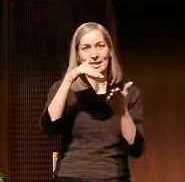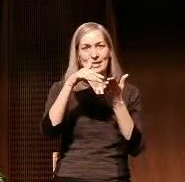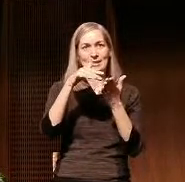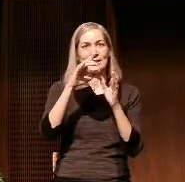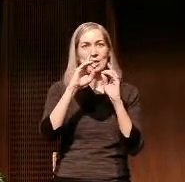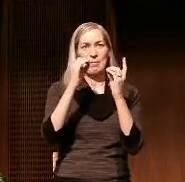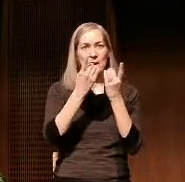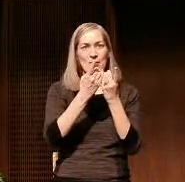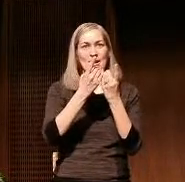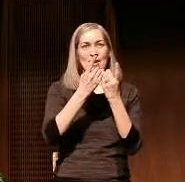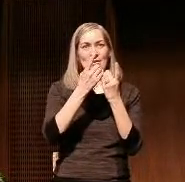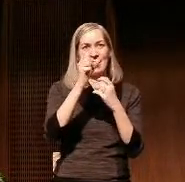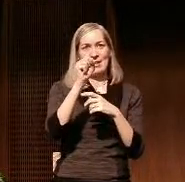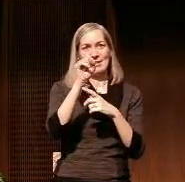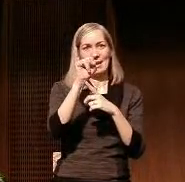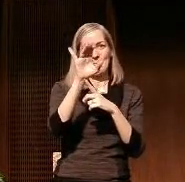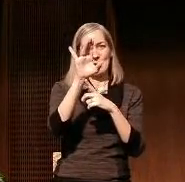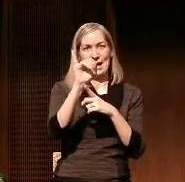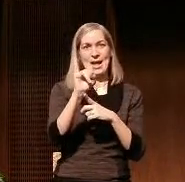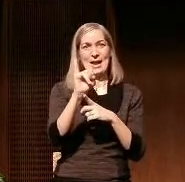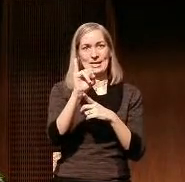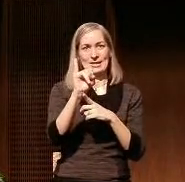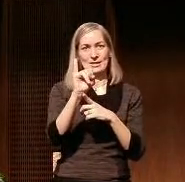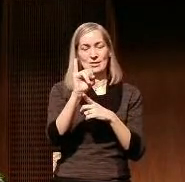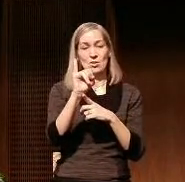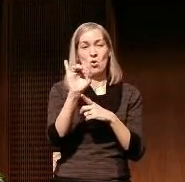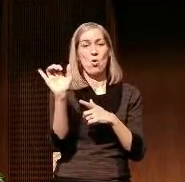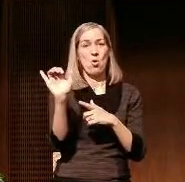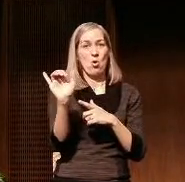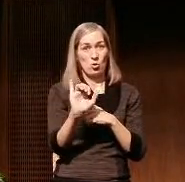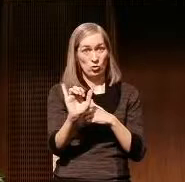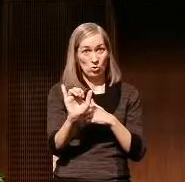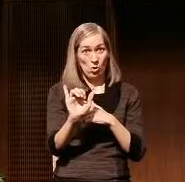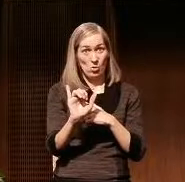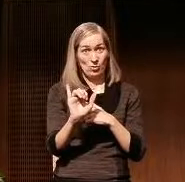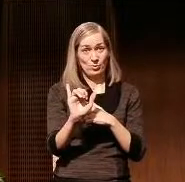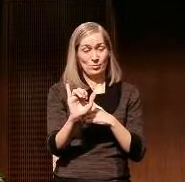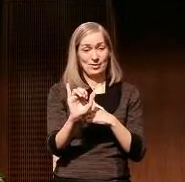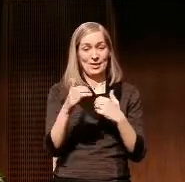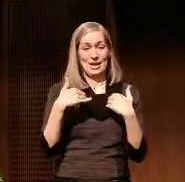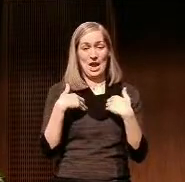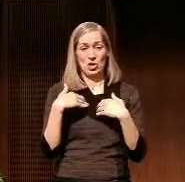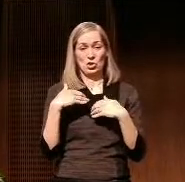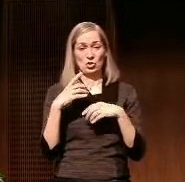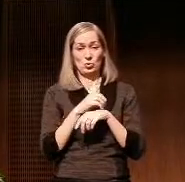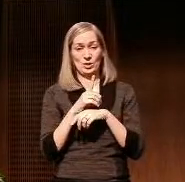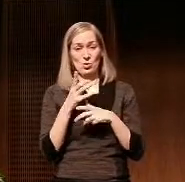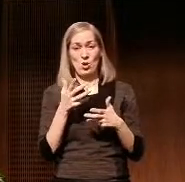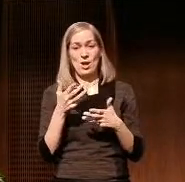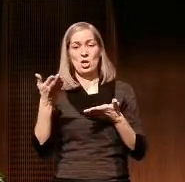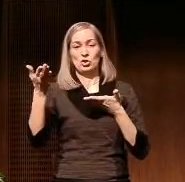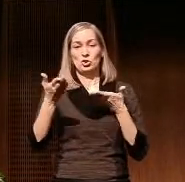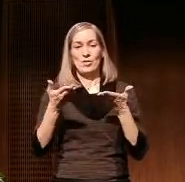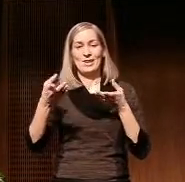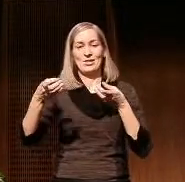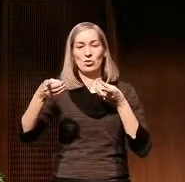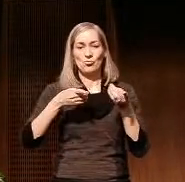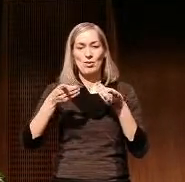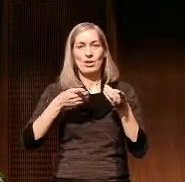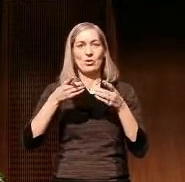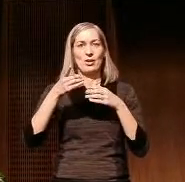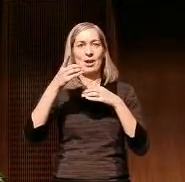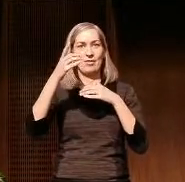Sunset International Bible Institute. Along with those duties, he served as the director of the